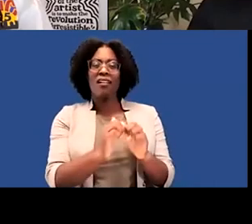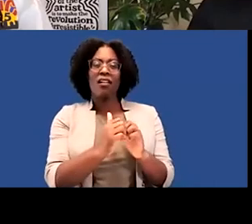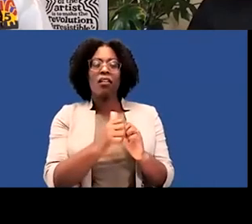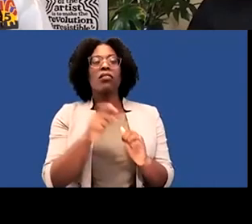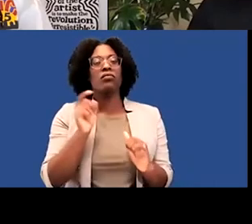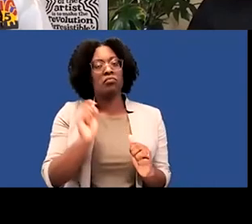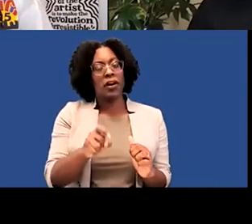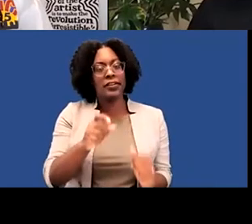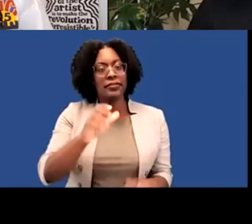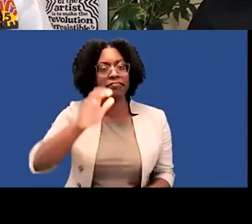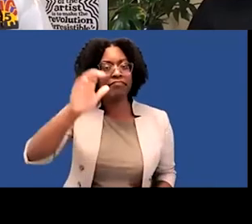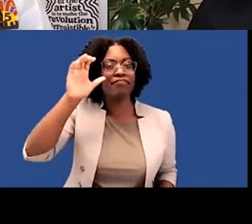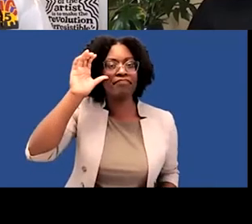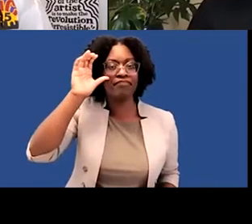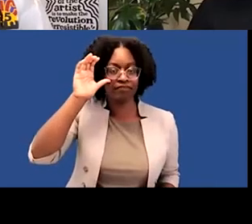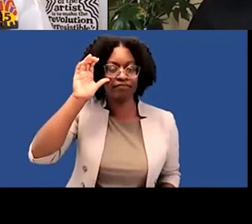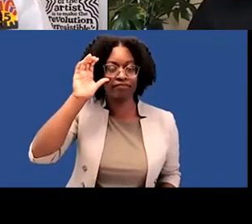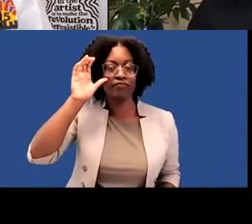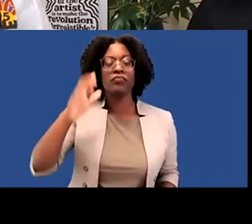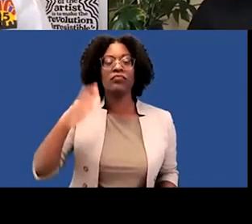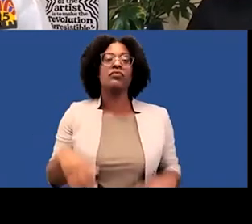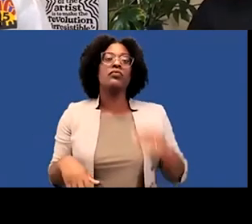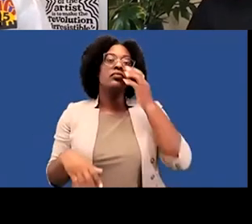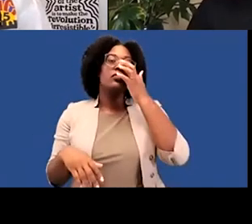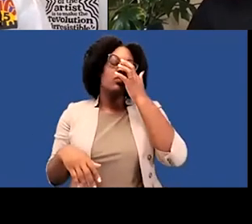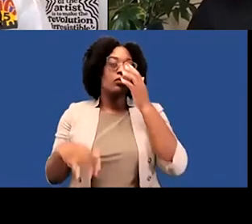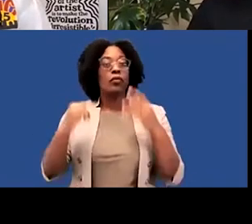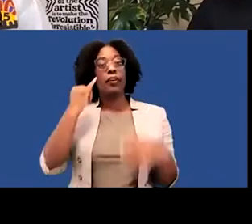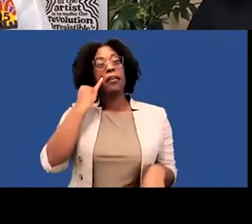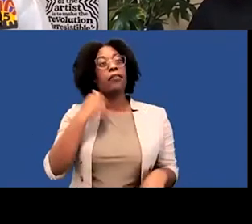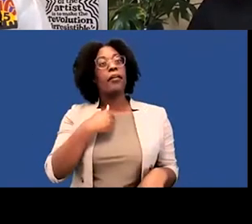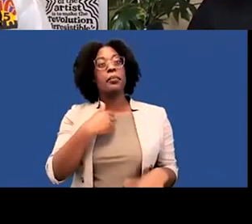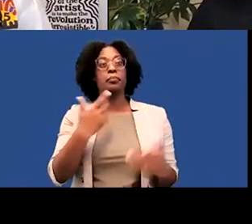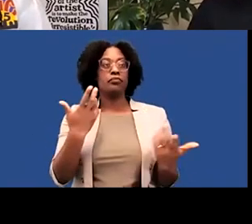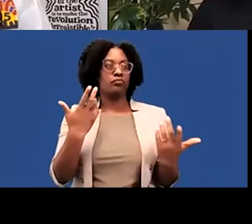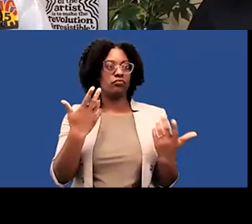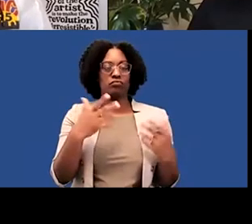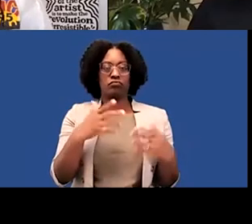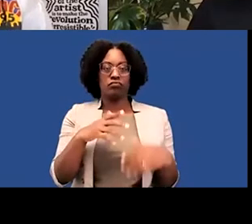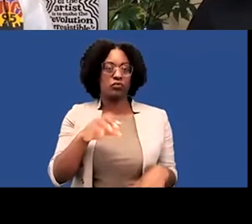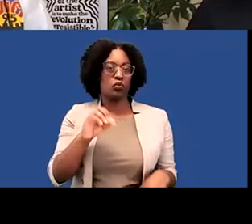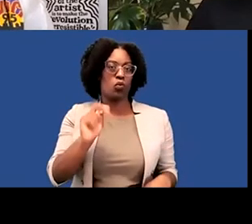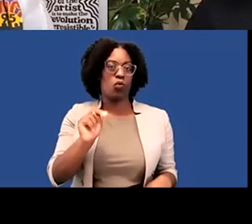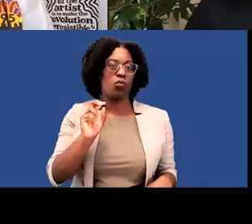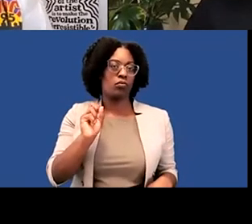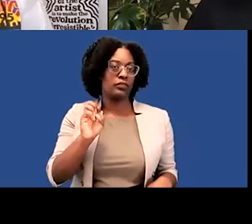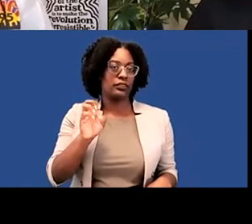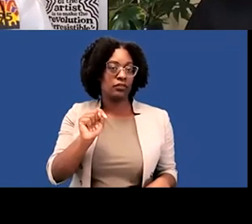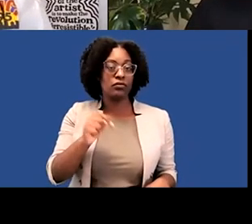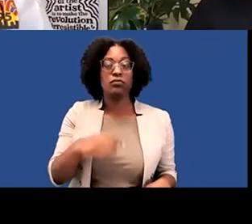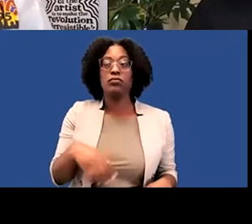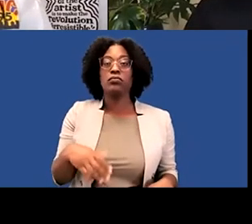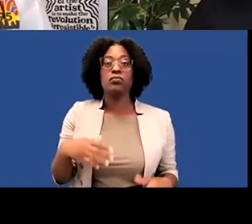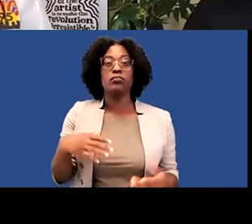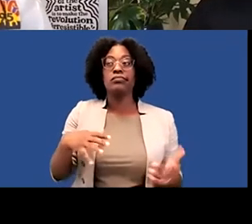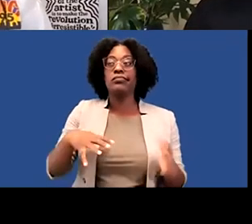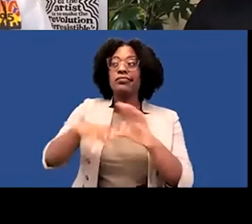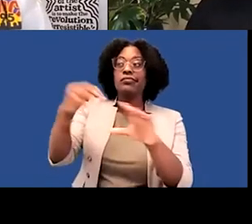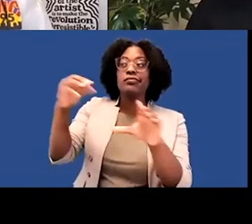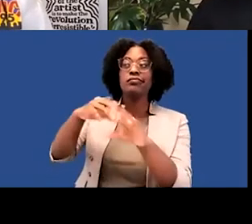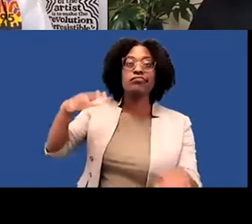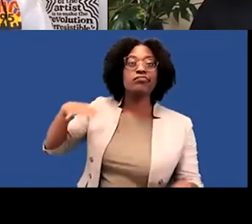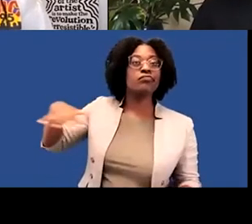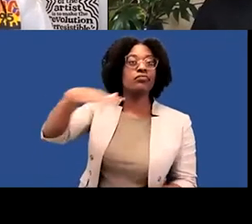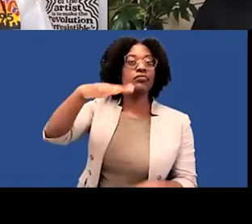creating, if I'm on set or even if I'm just outside in the natural landscape, it means thinking